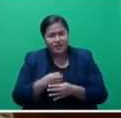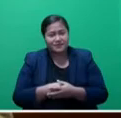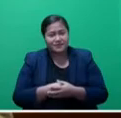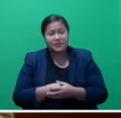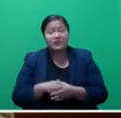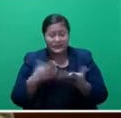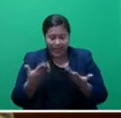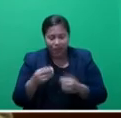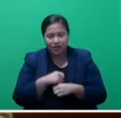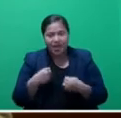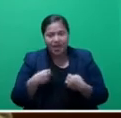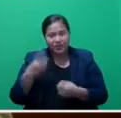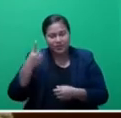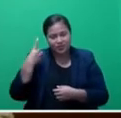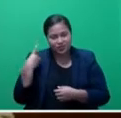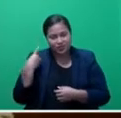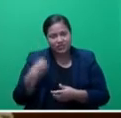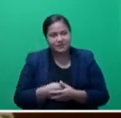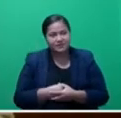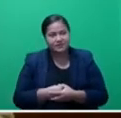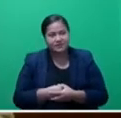to bequeath